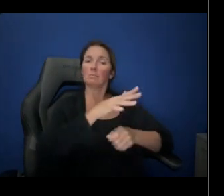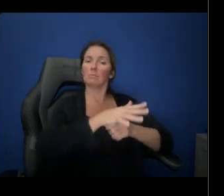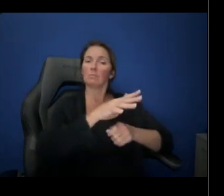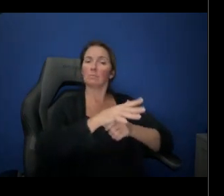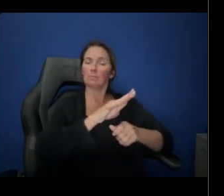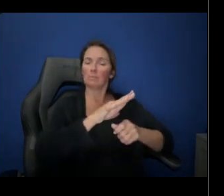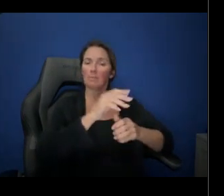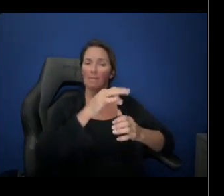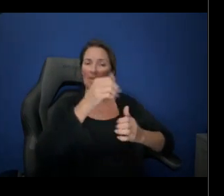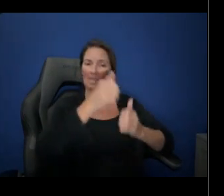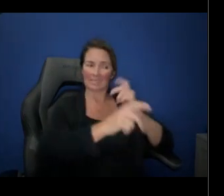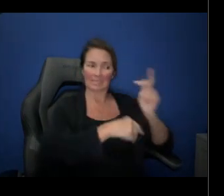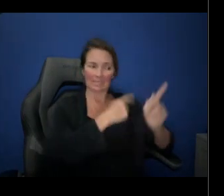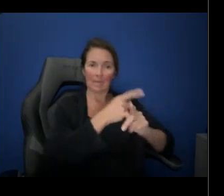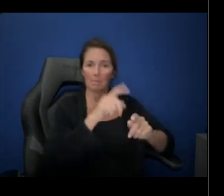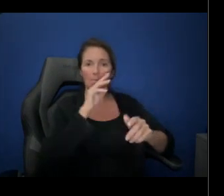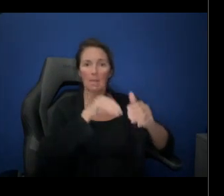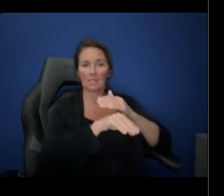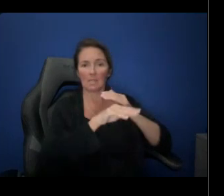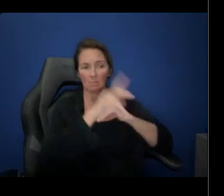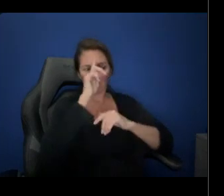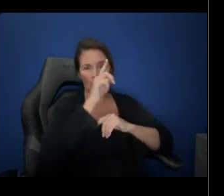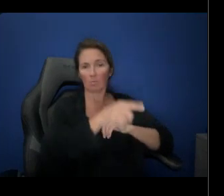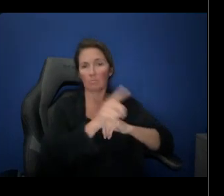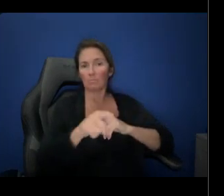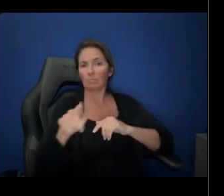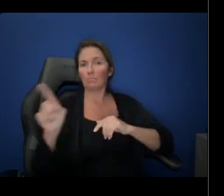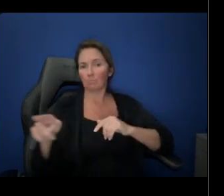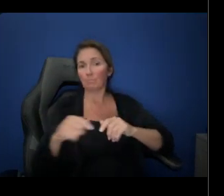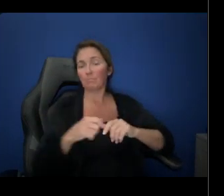of each type must be accessible.